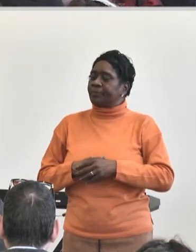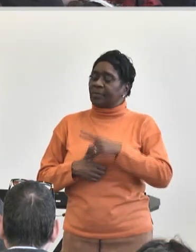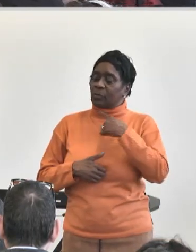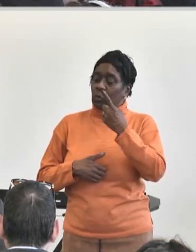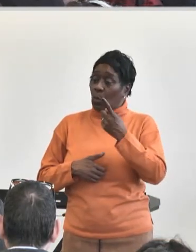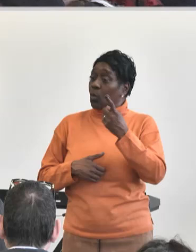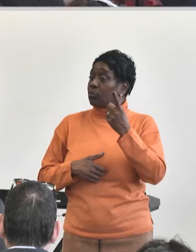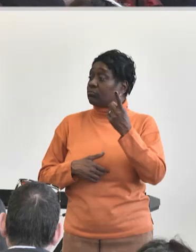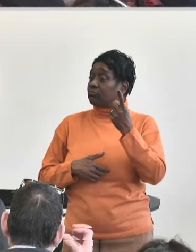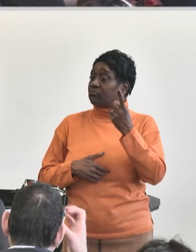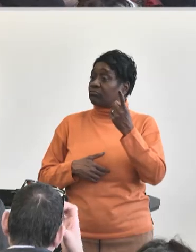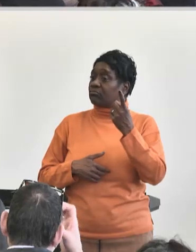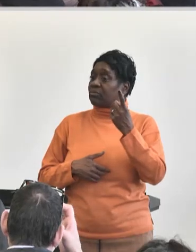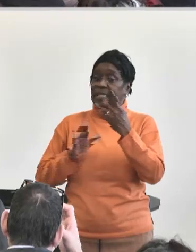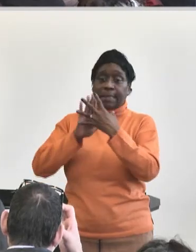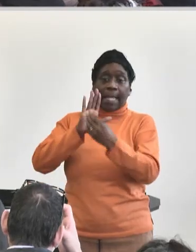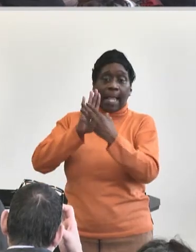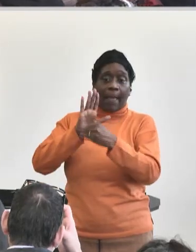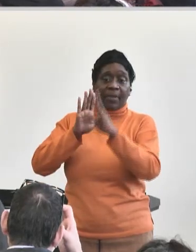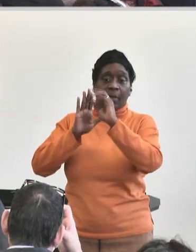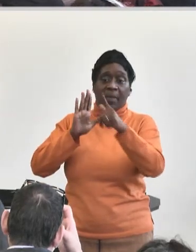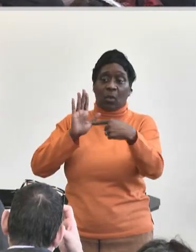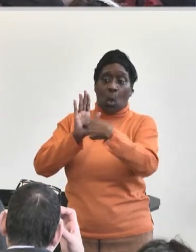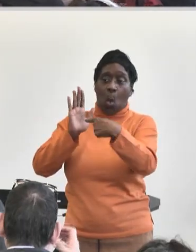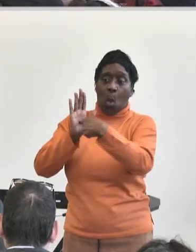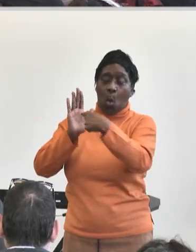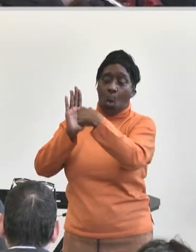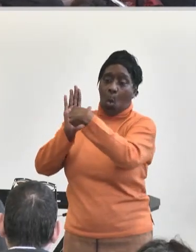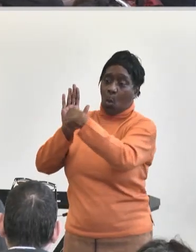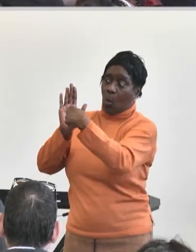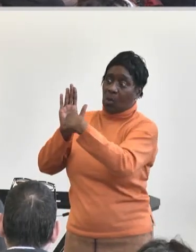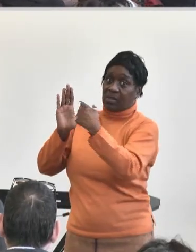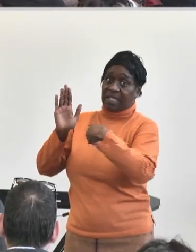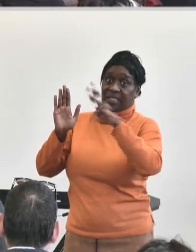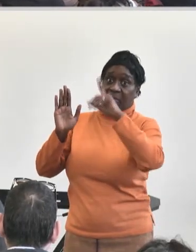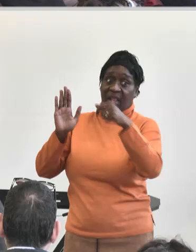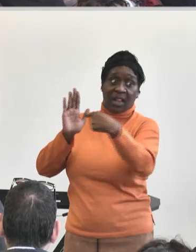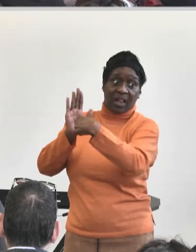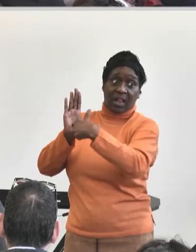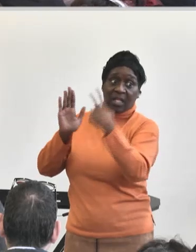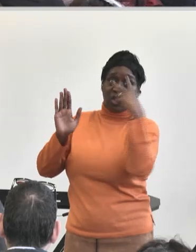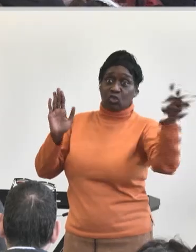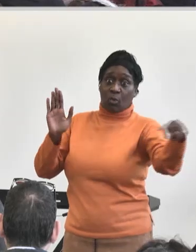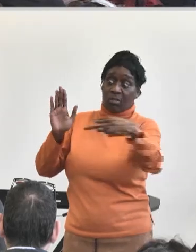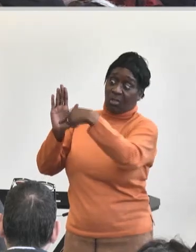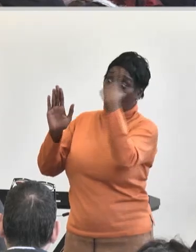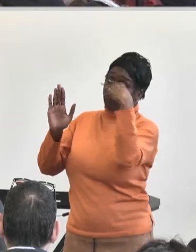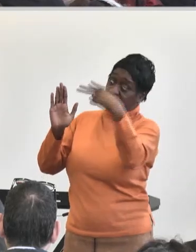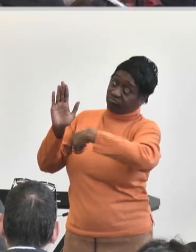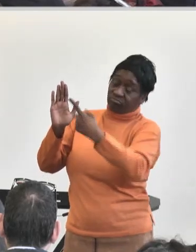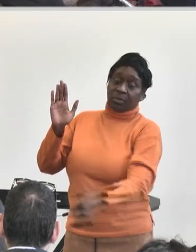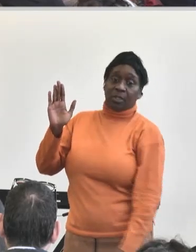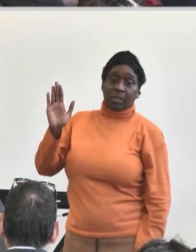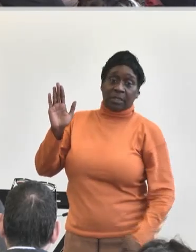listen, here's a copy of the bills that are owed. Y aquí una copia de los recibos que se deben. And